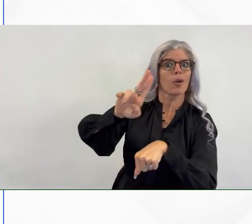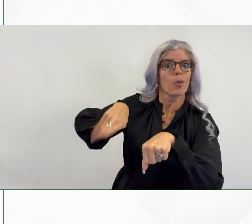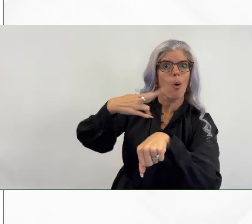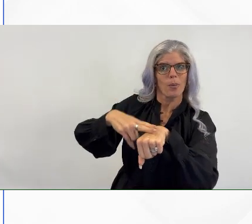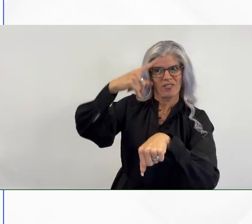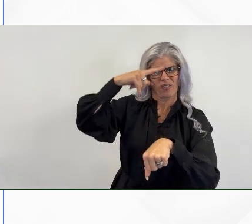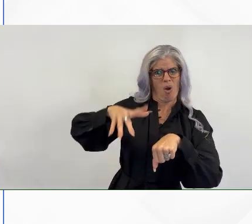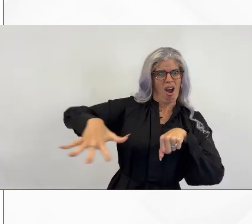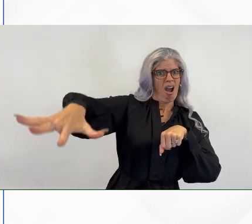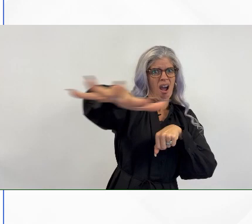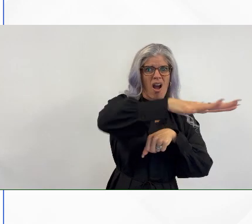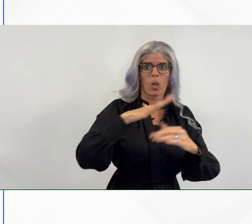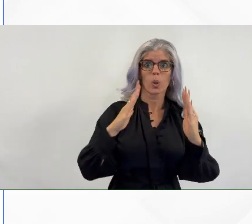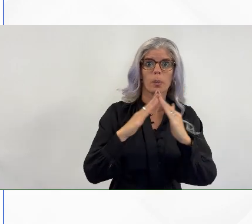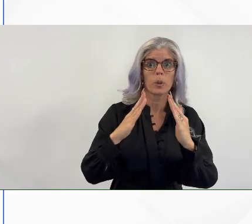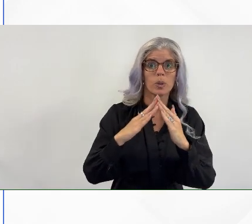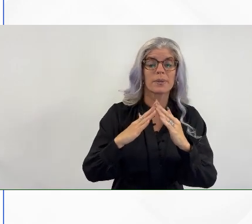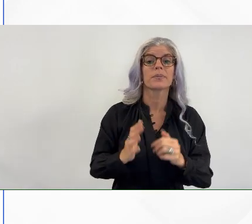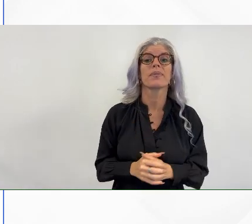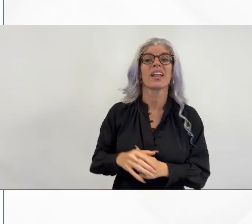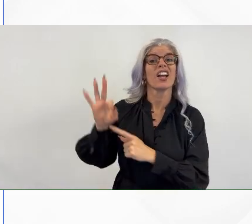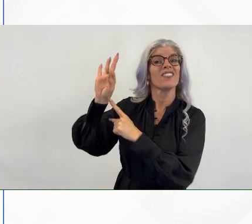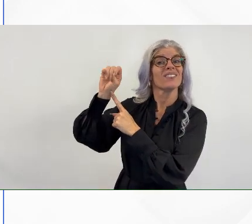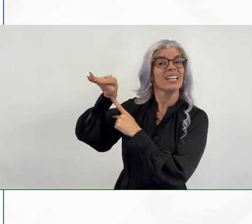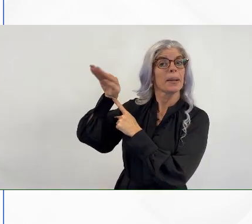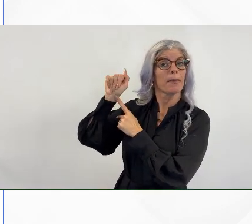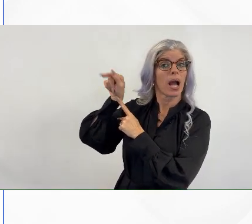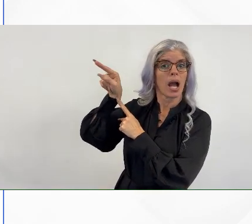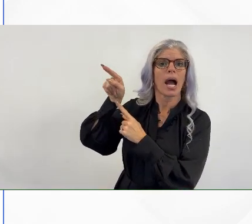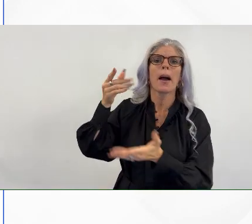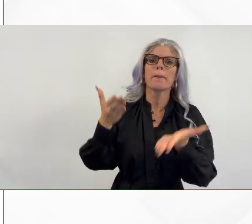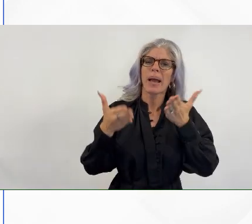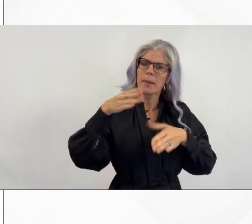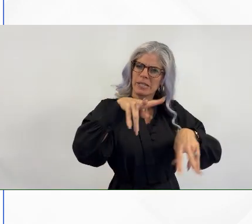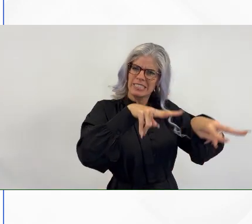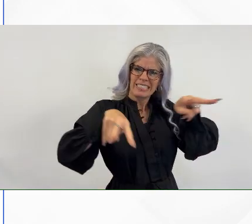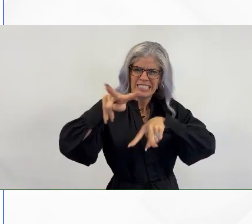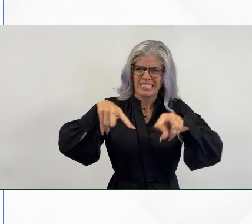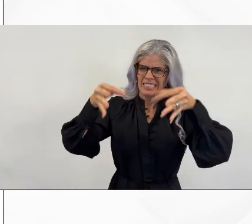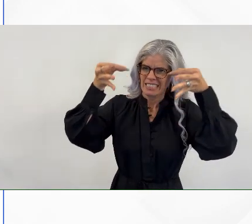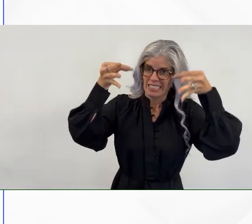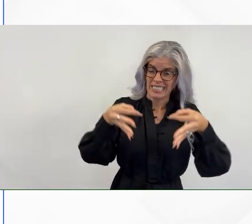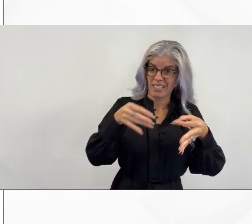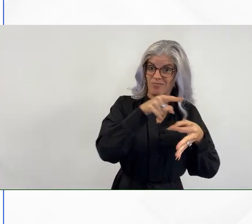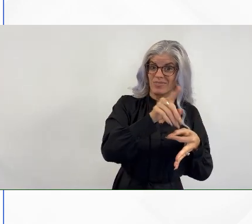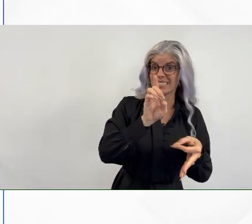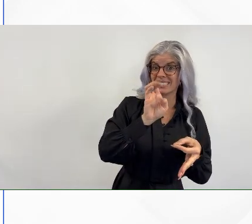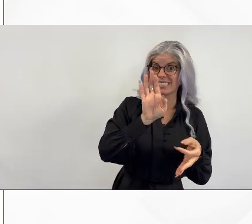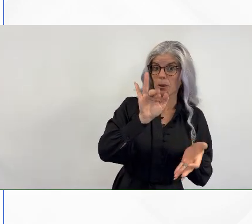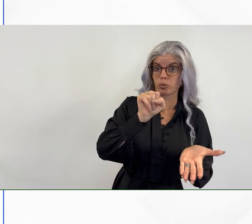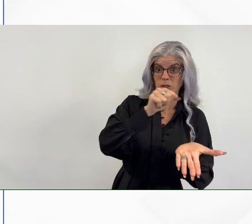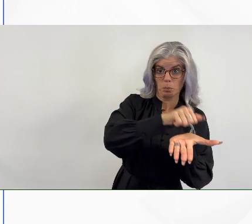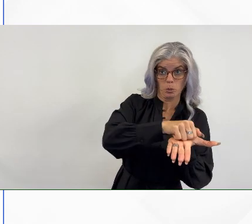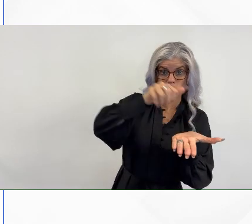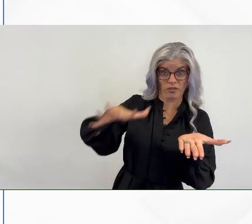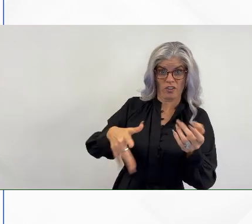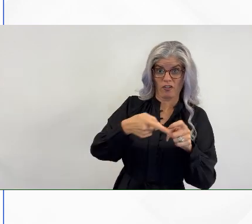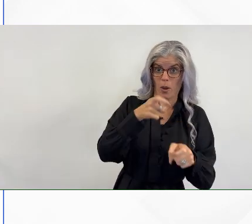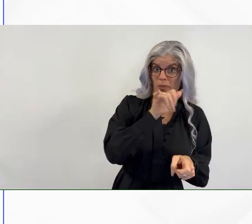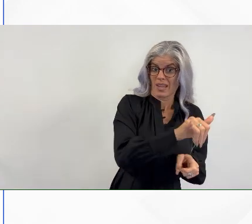specific areas where debris removal from private property, including private waterways, is eligible.